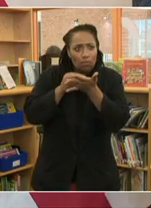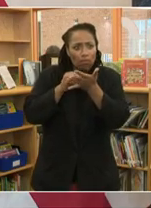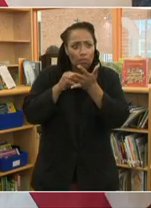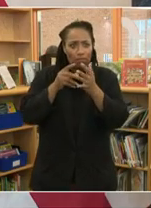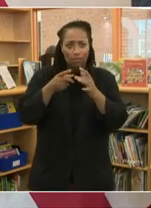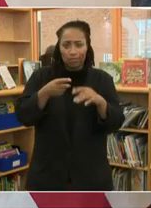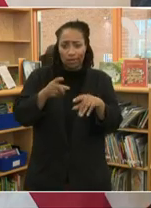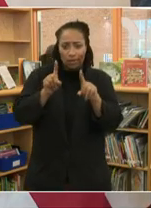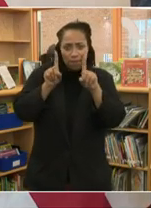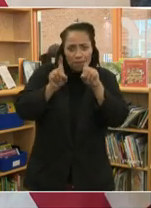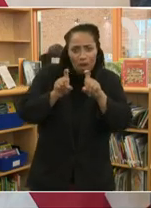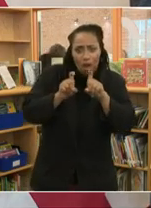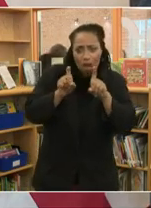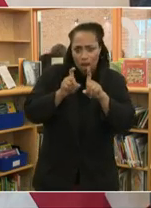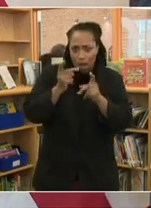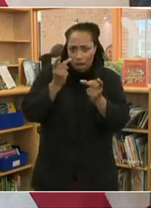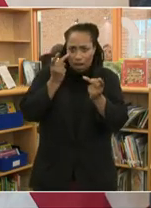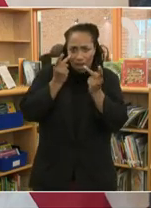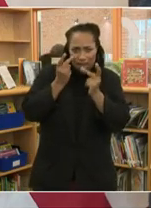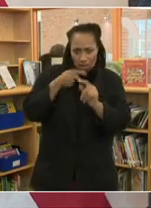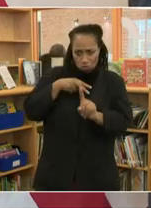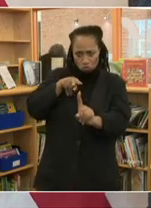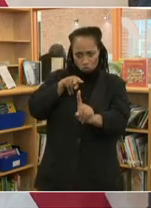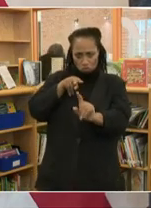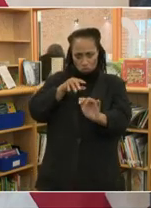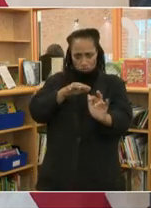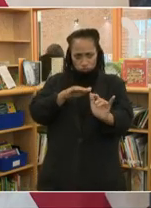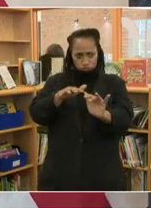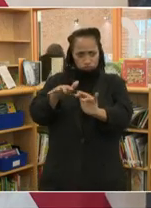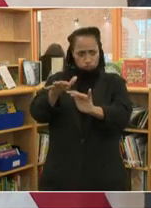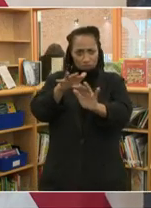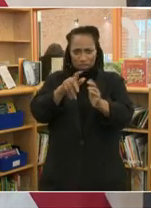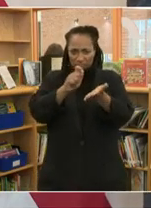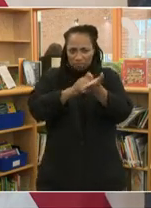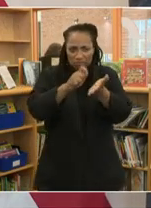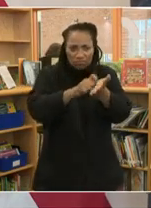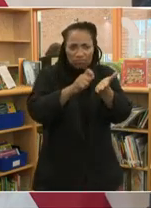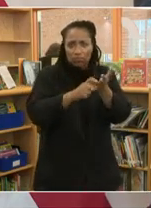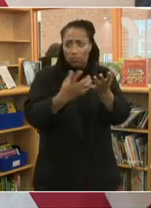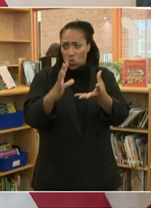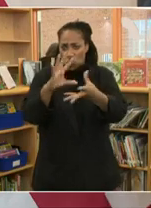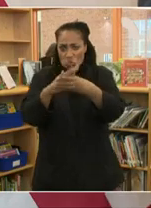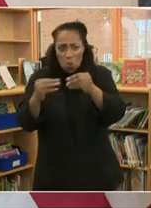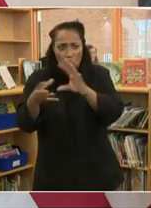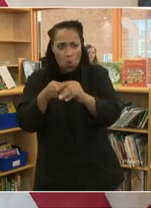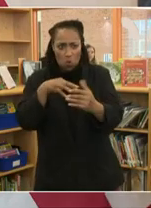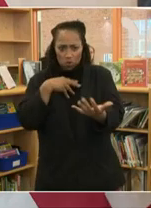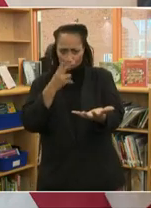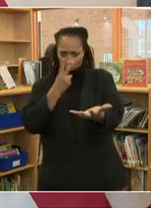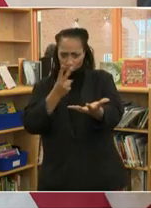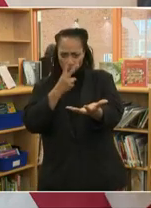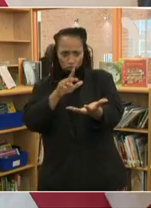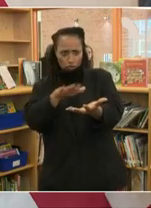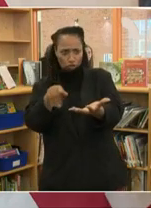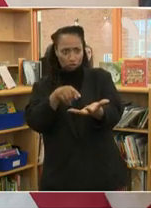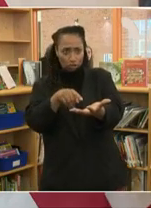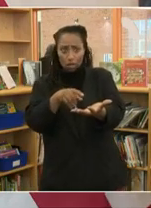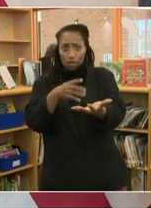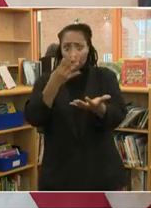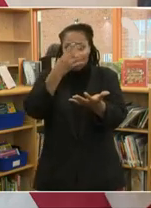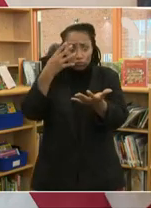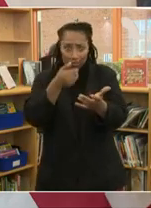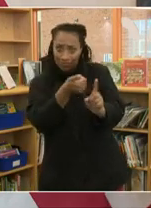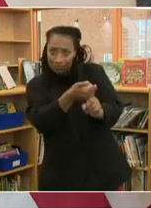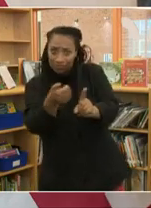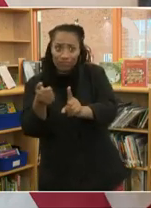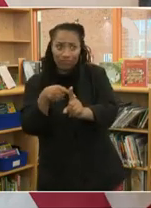will see artwork, you will see essays, you will see stories of kids who maybe were immigrants themselves and who see